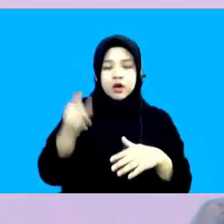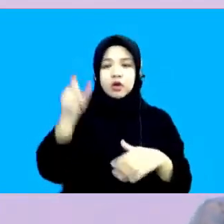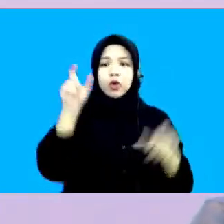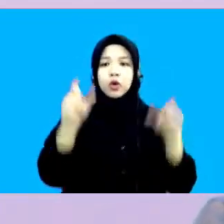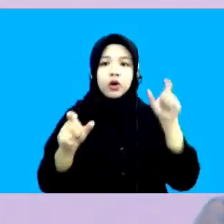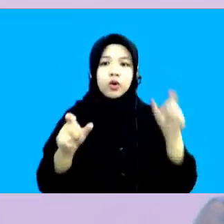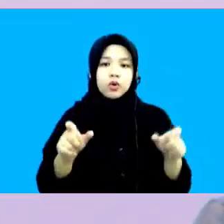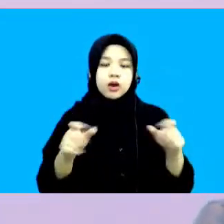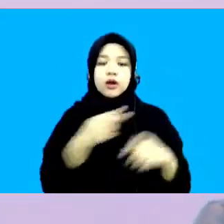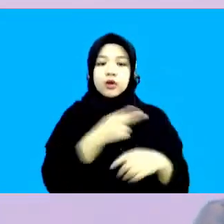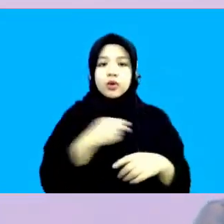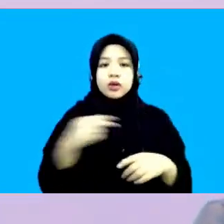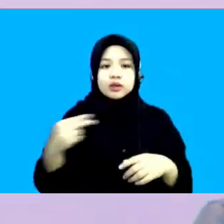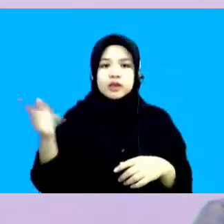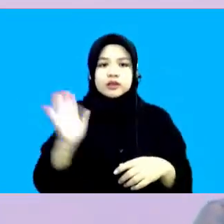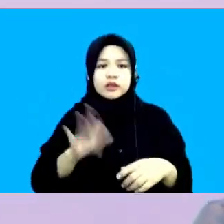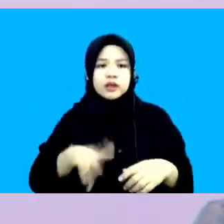whoever